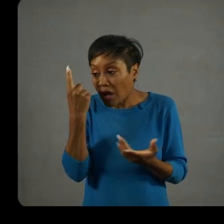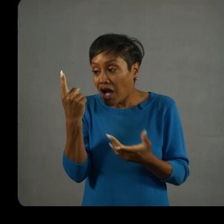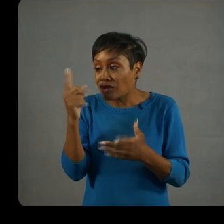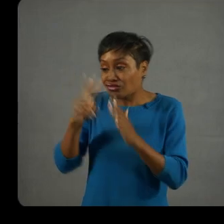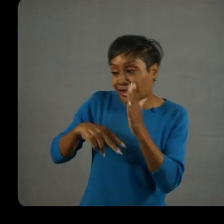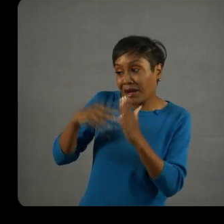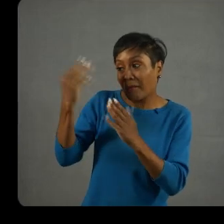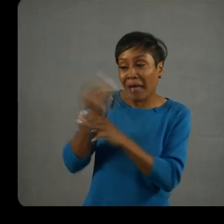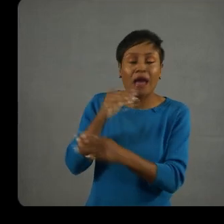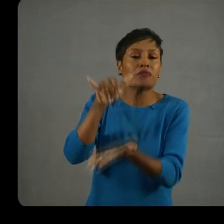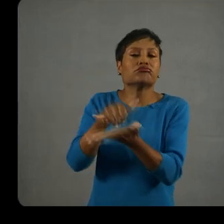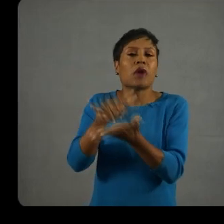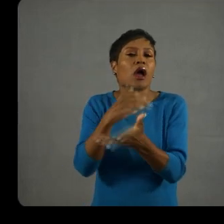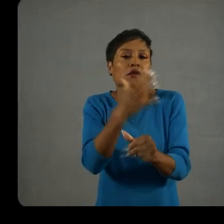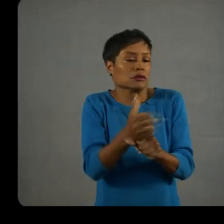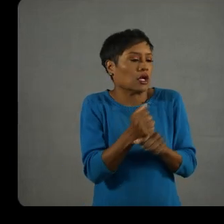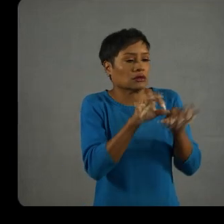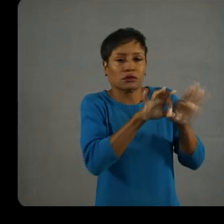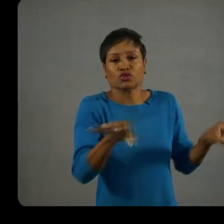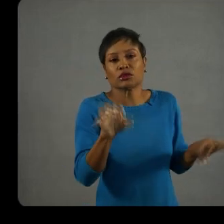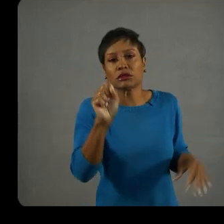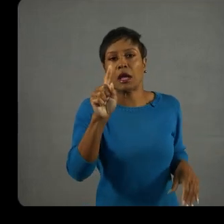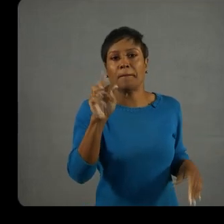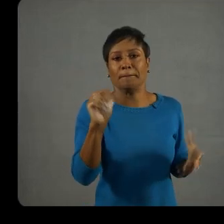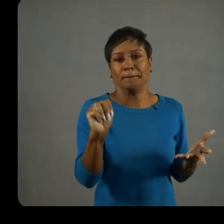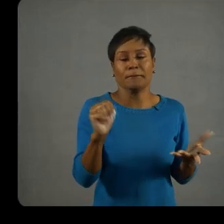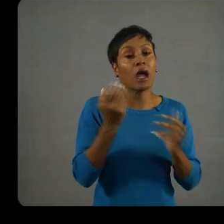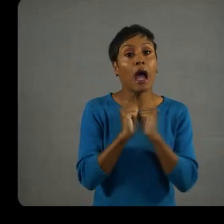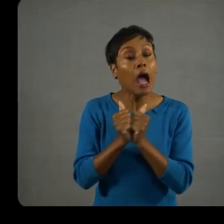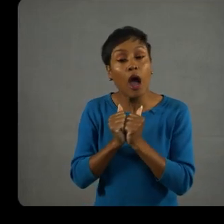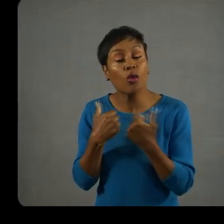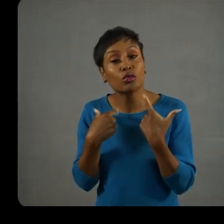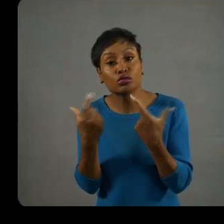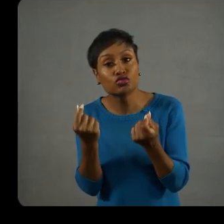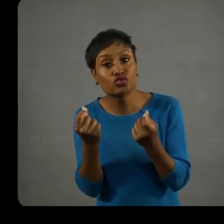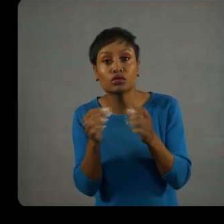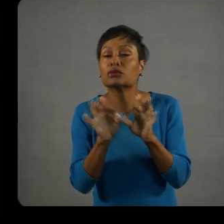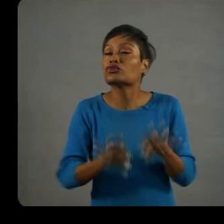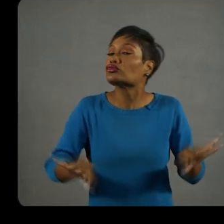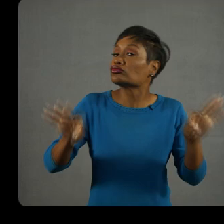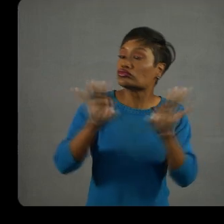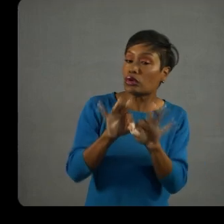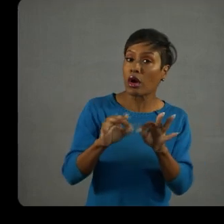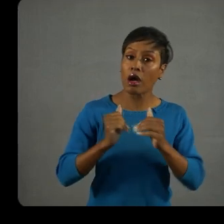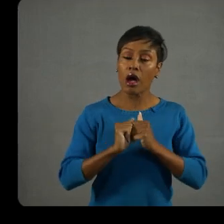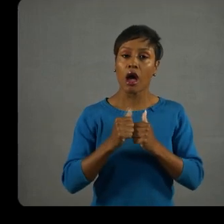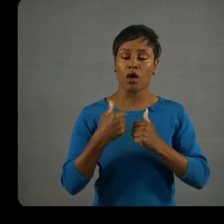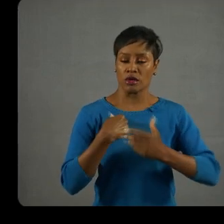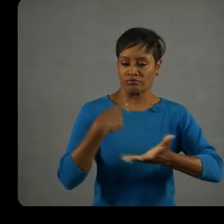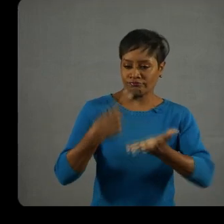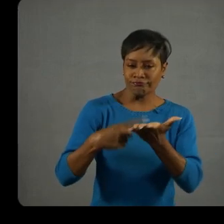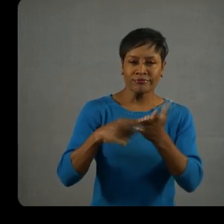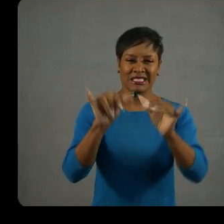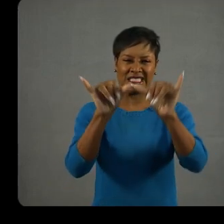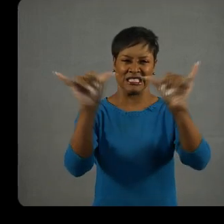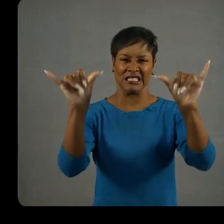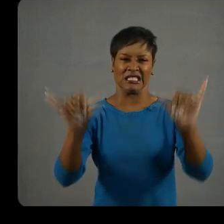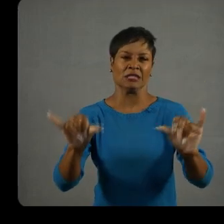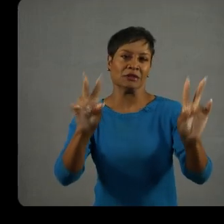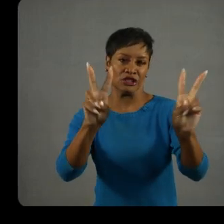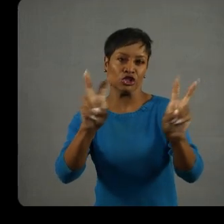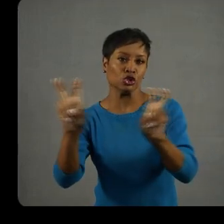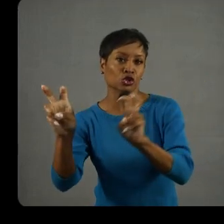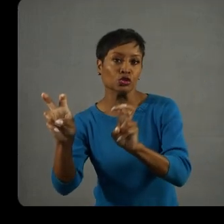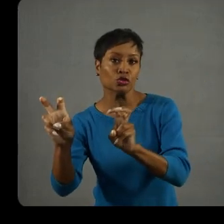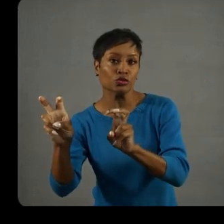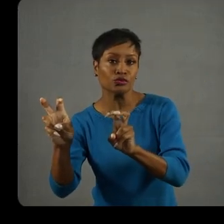you cannot get to STEM degrees. So the ways that we're doing that, what is crucial is to address the systemic issues,